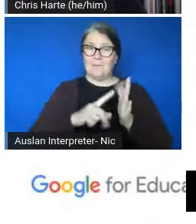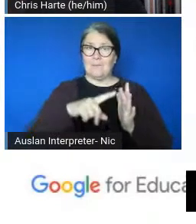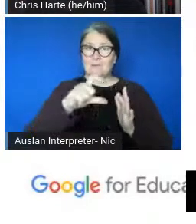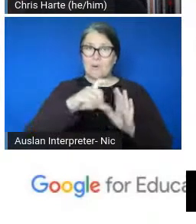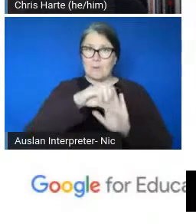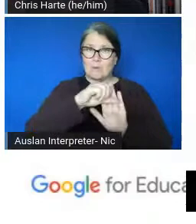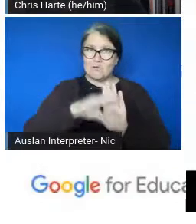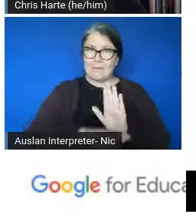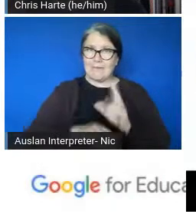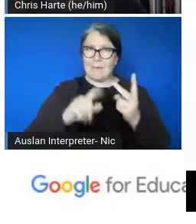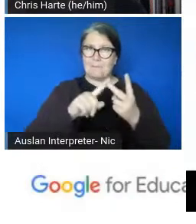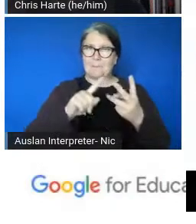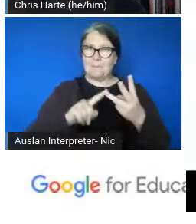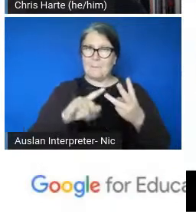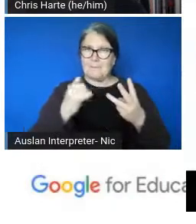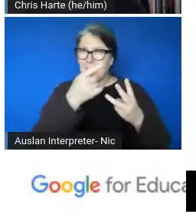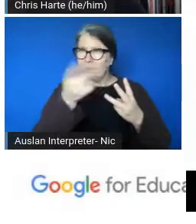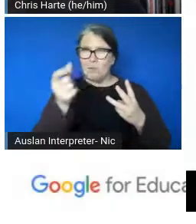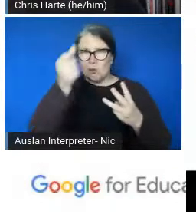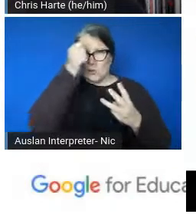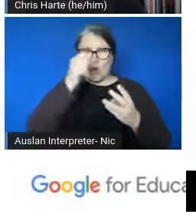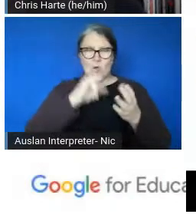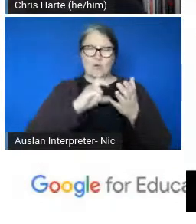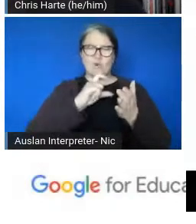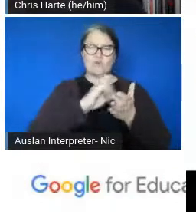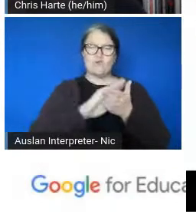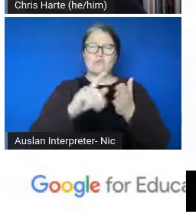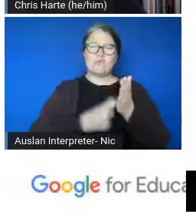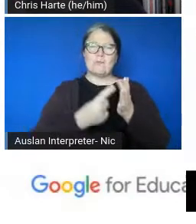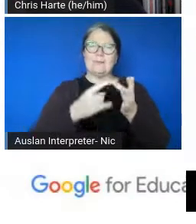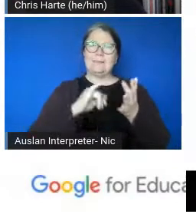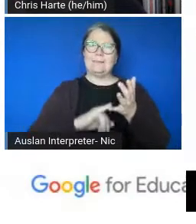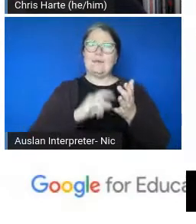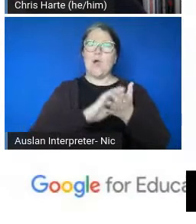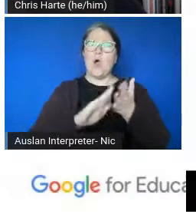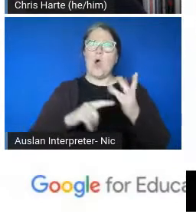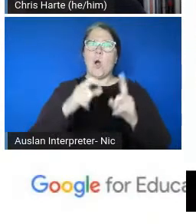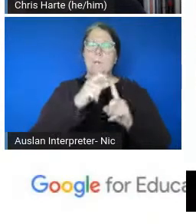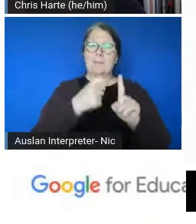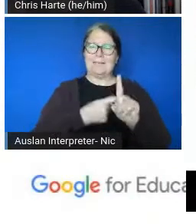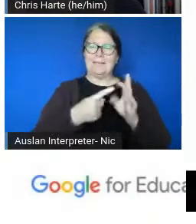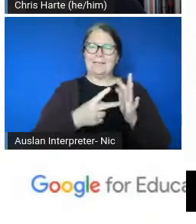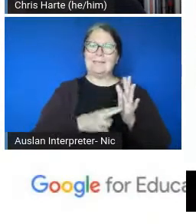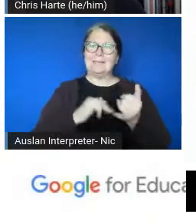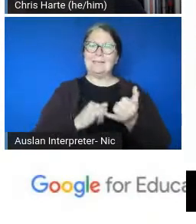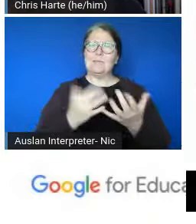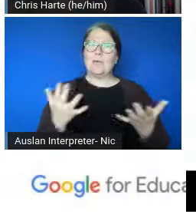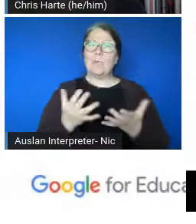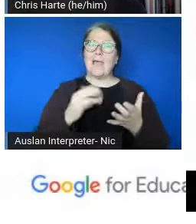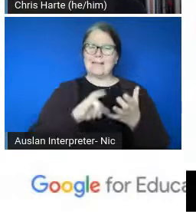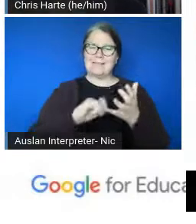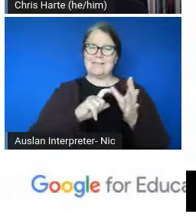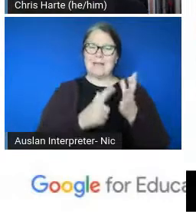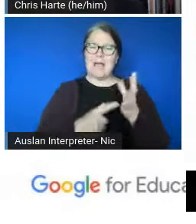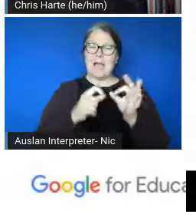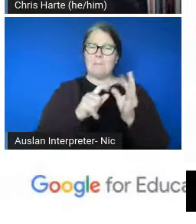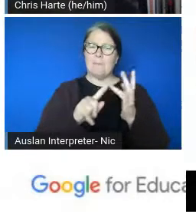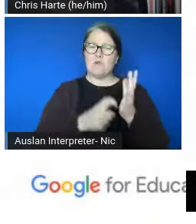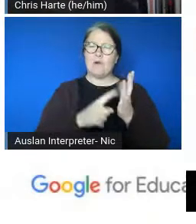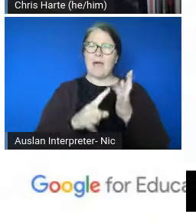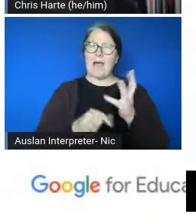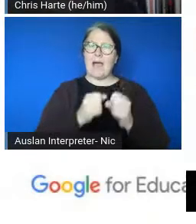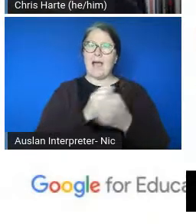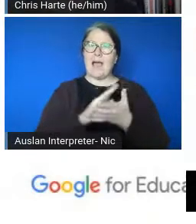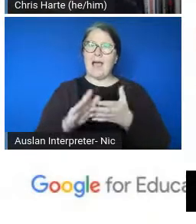If any of you know Chris, he's at Scarborough near Wollongong. And Chris actually did these ones, the New